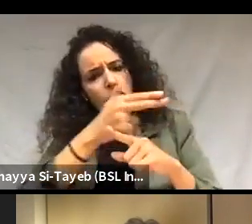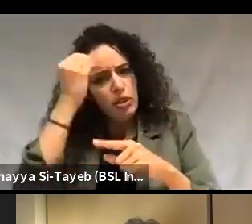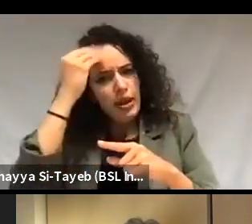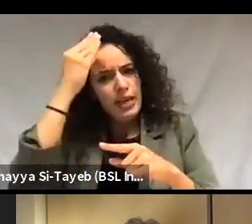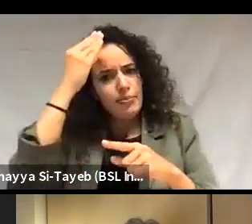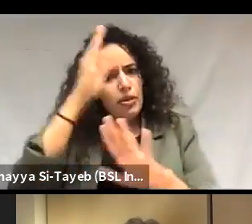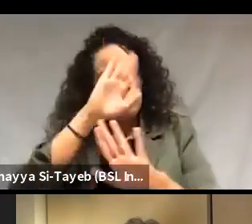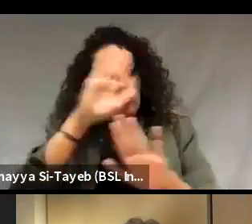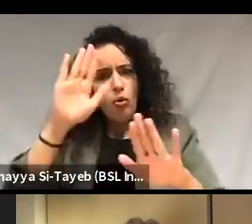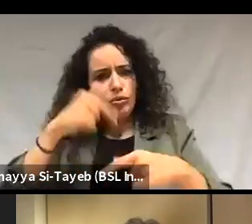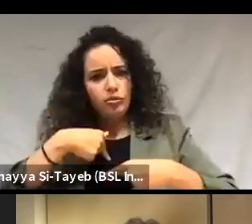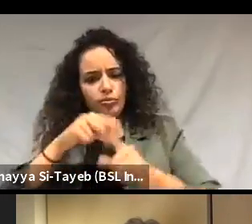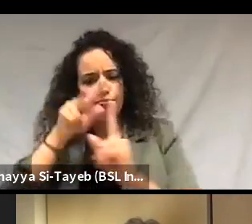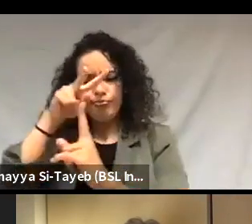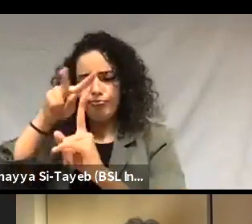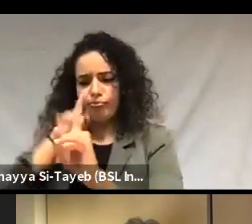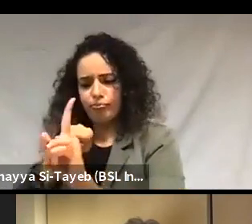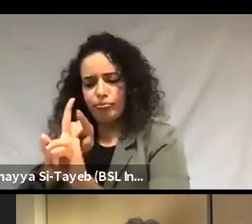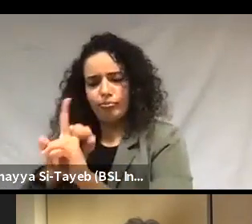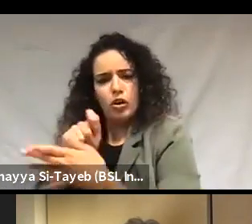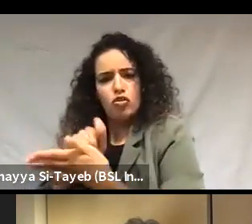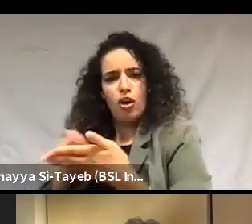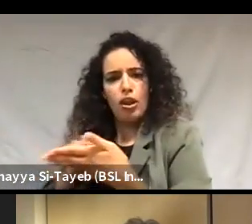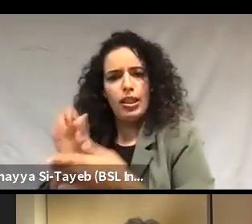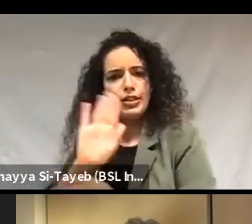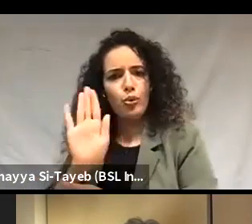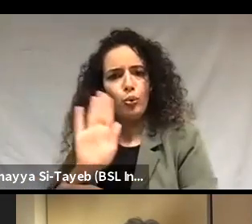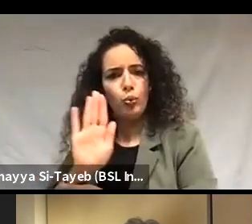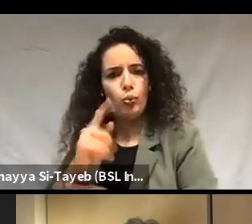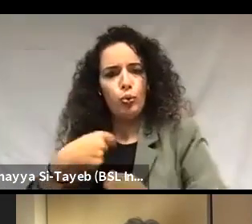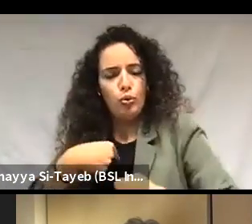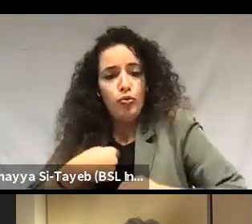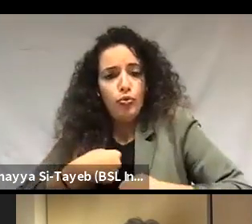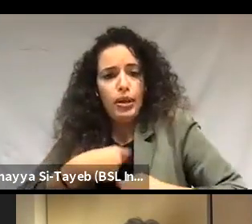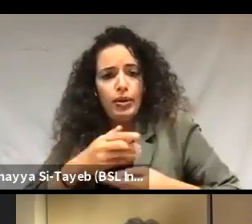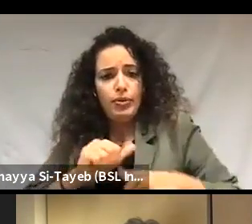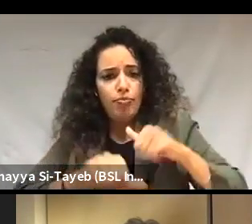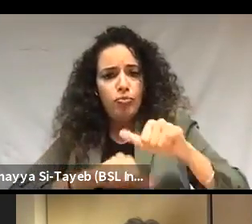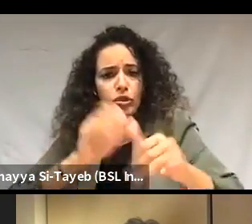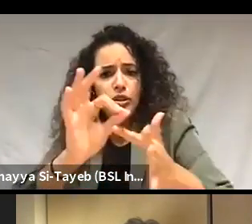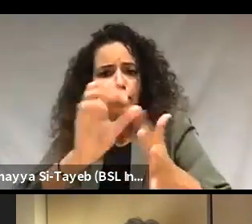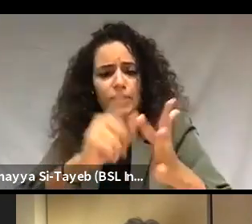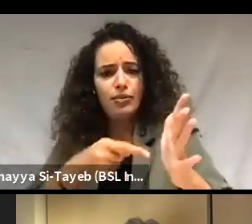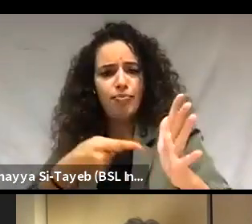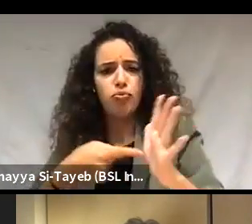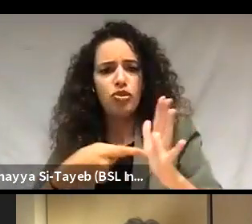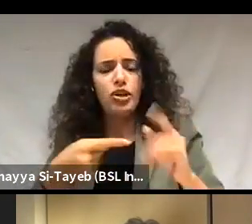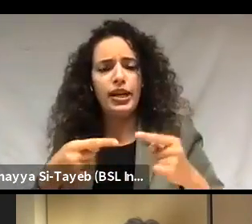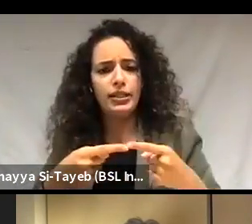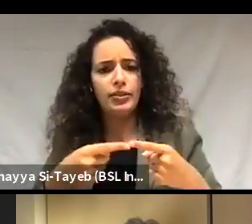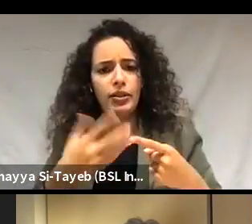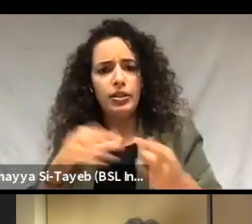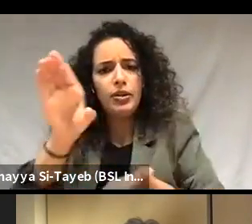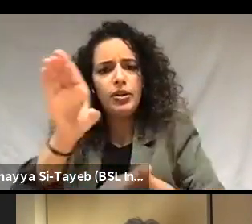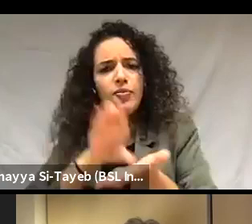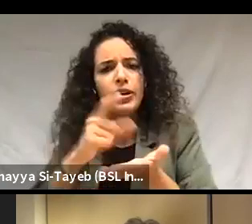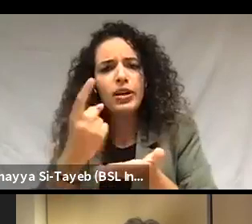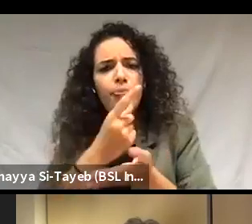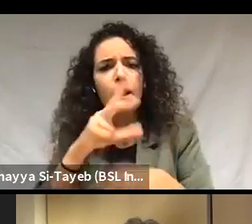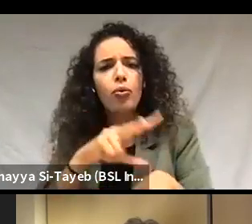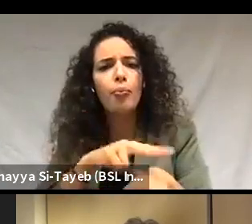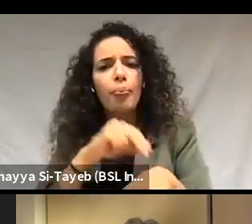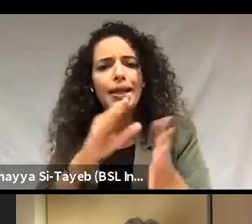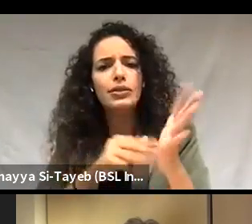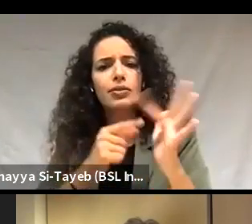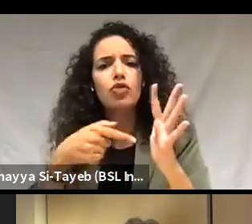of a journalist. And sort of in the process of this project, which is been funded by the Met Police, so it does